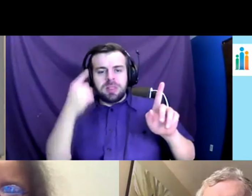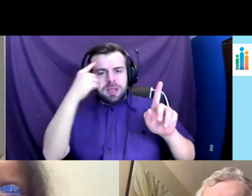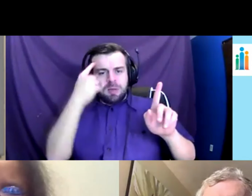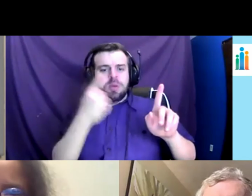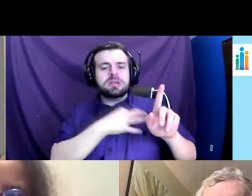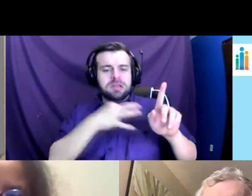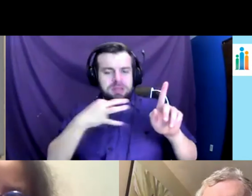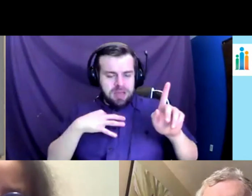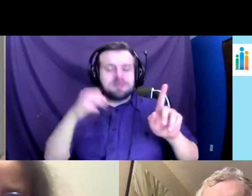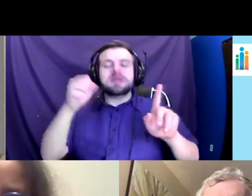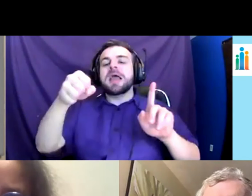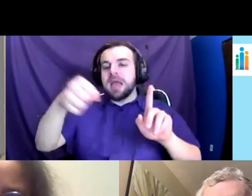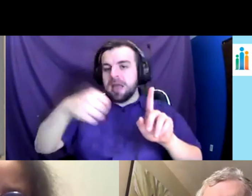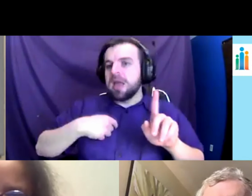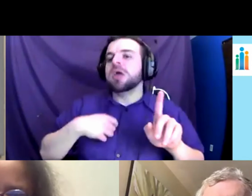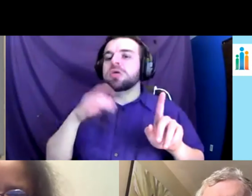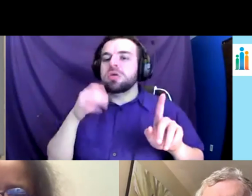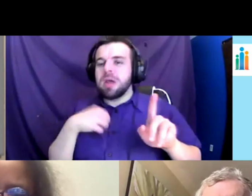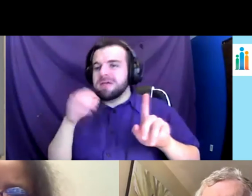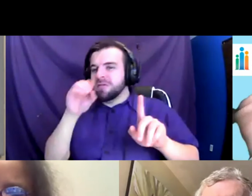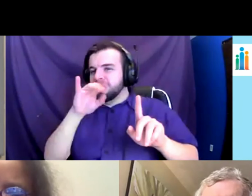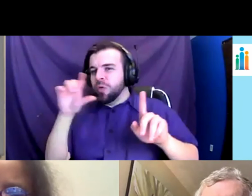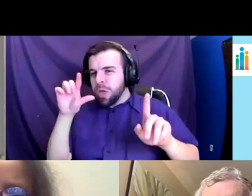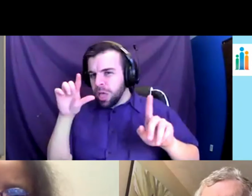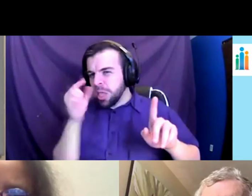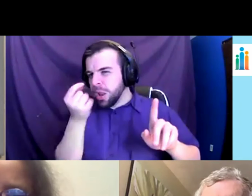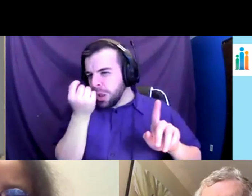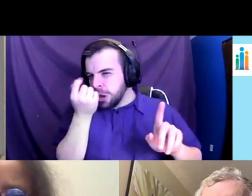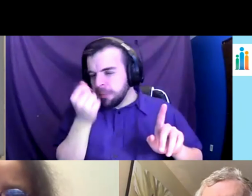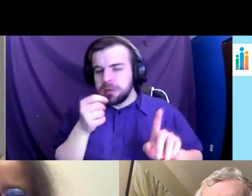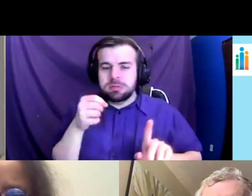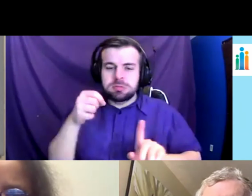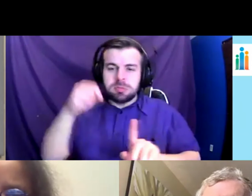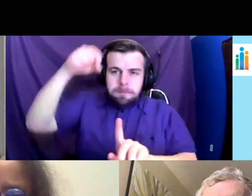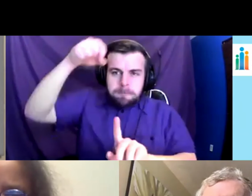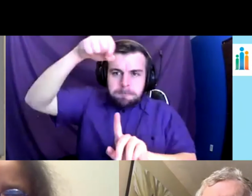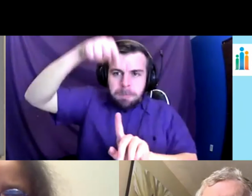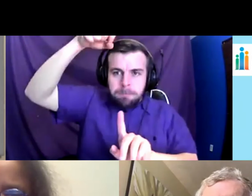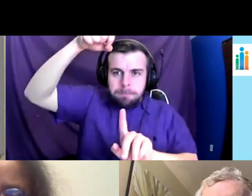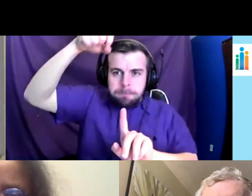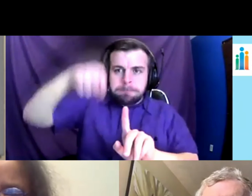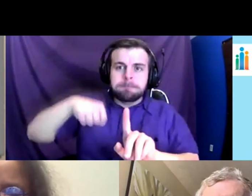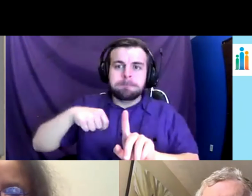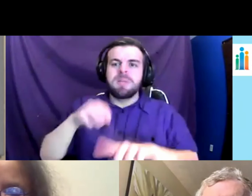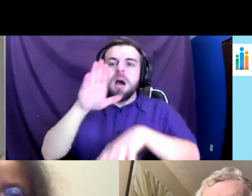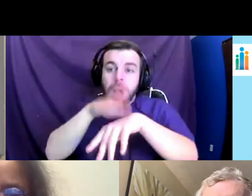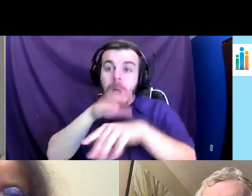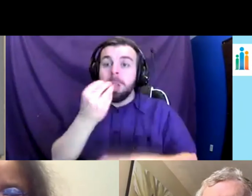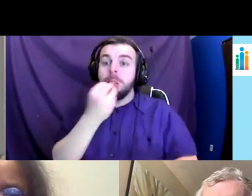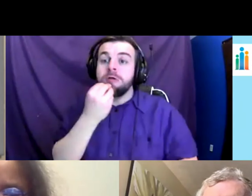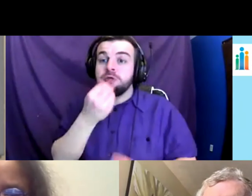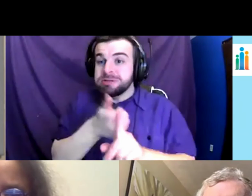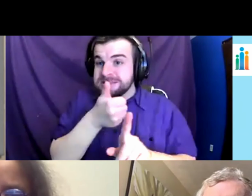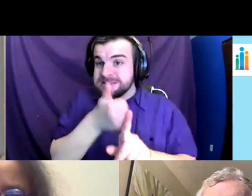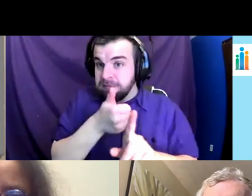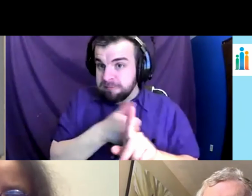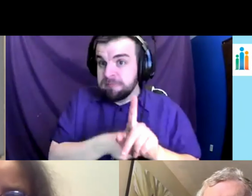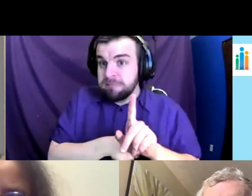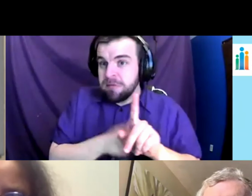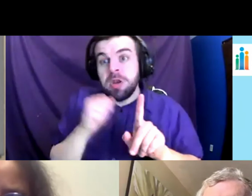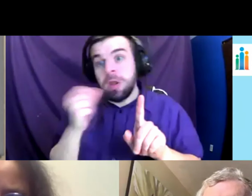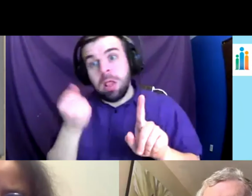little part of the oil and you just put a drip on the chicken You don't put a lot, but you just put